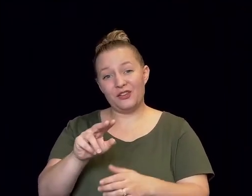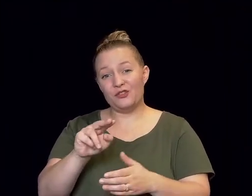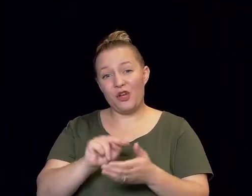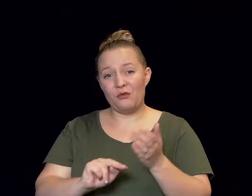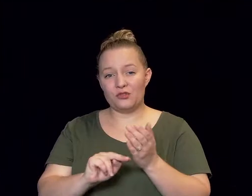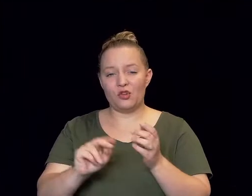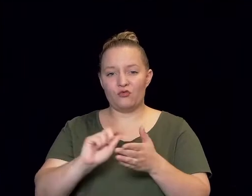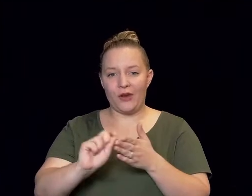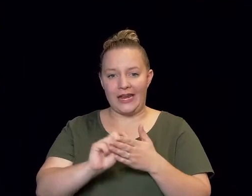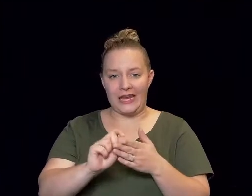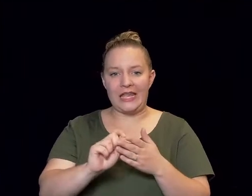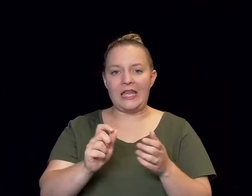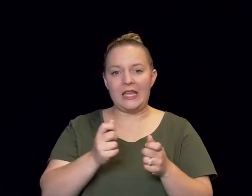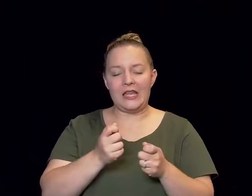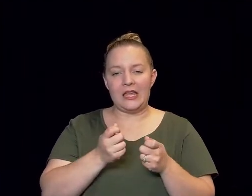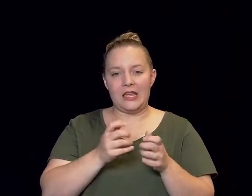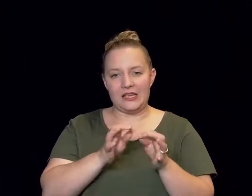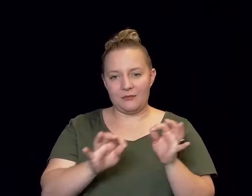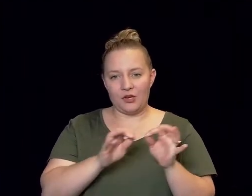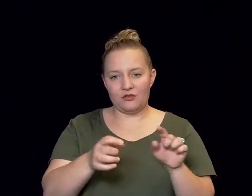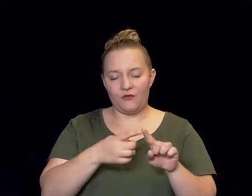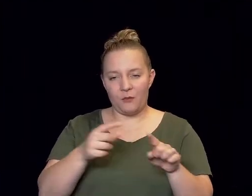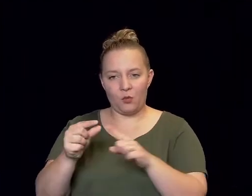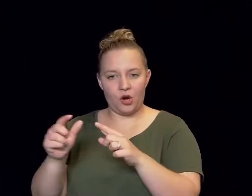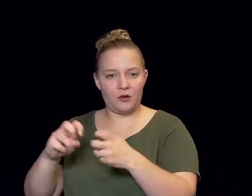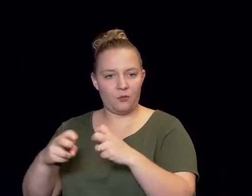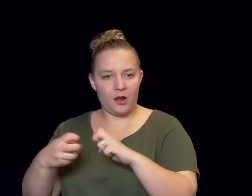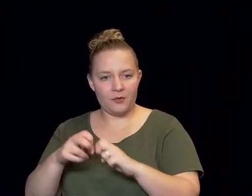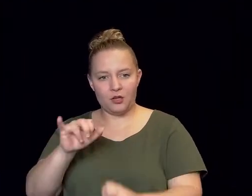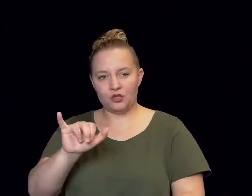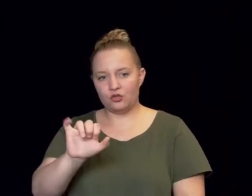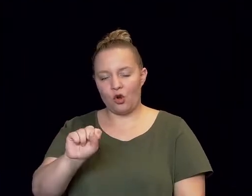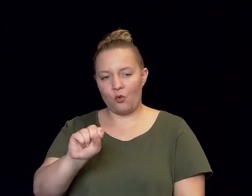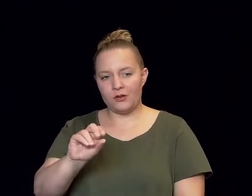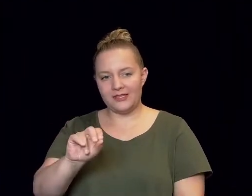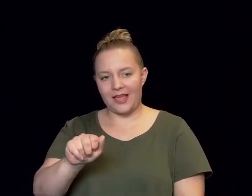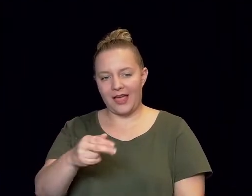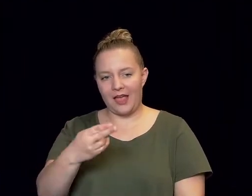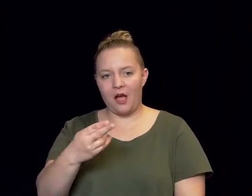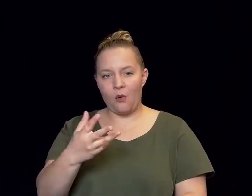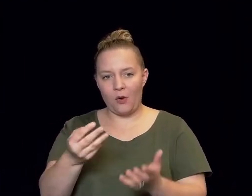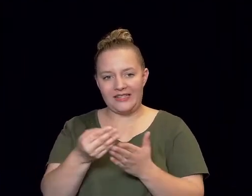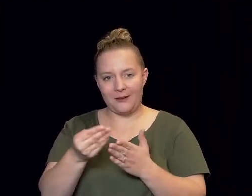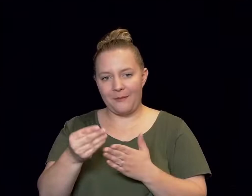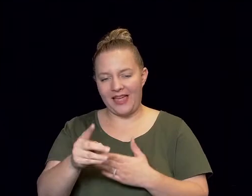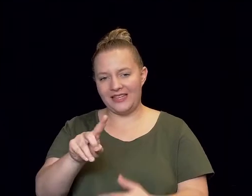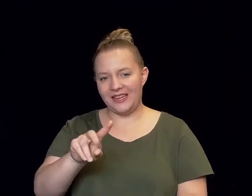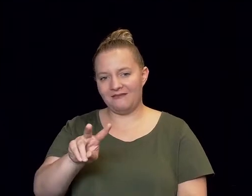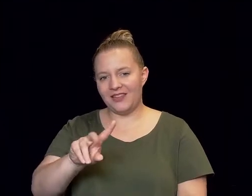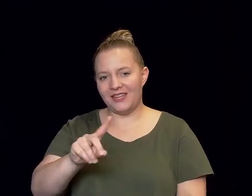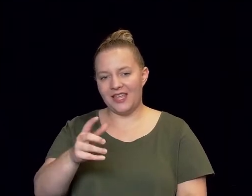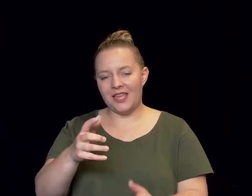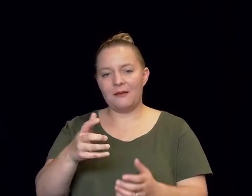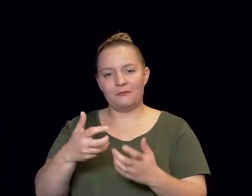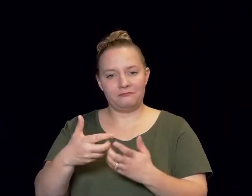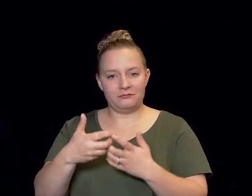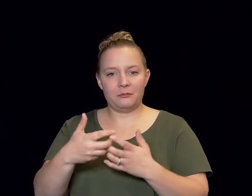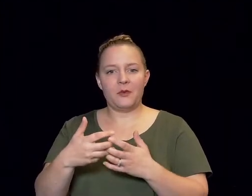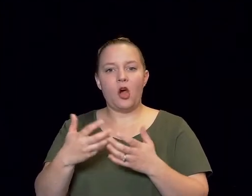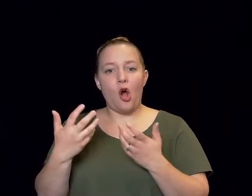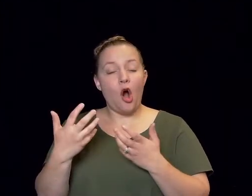problems, example 1, Josiah wants to buy a DVD player. Good for Josiah. He already saved $25, probably some important